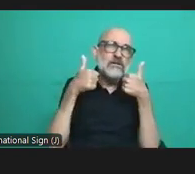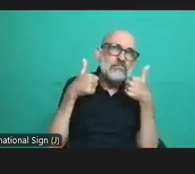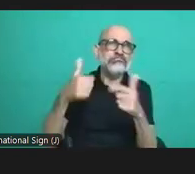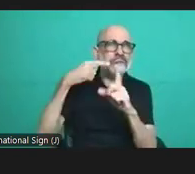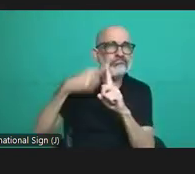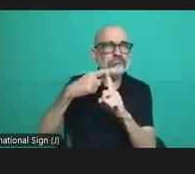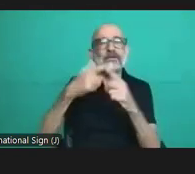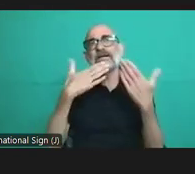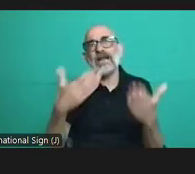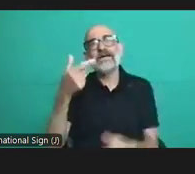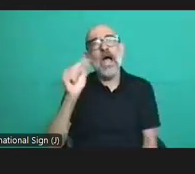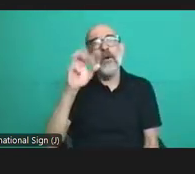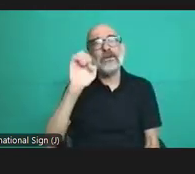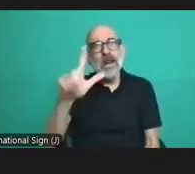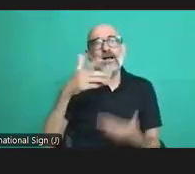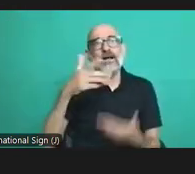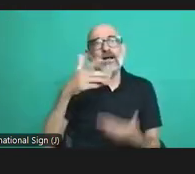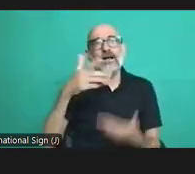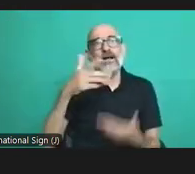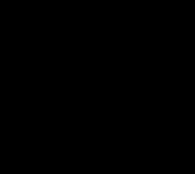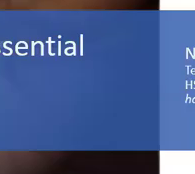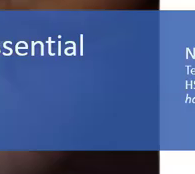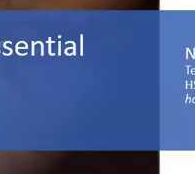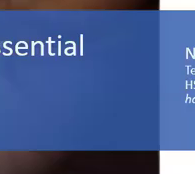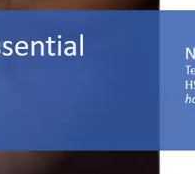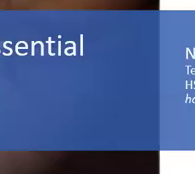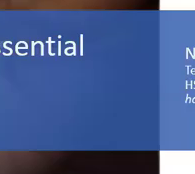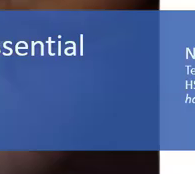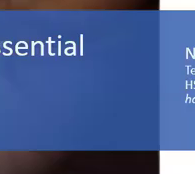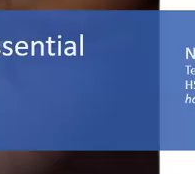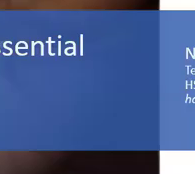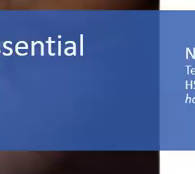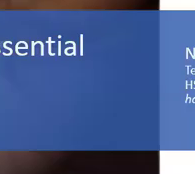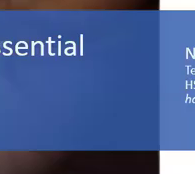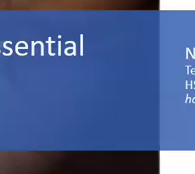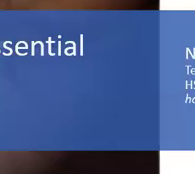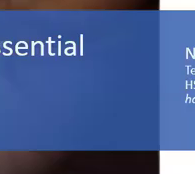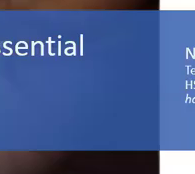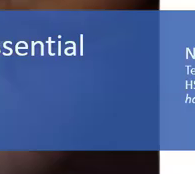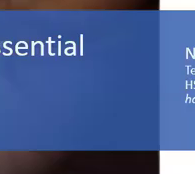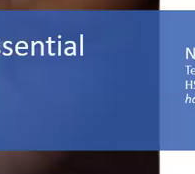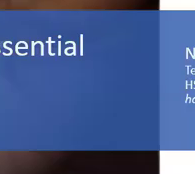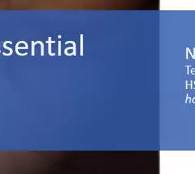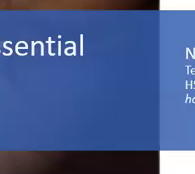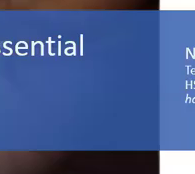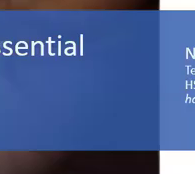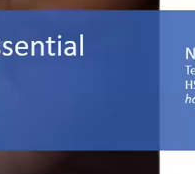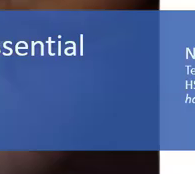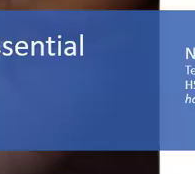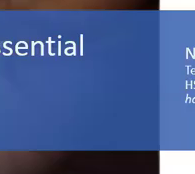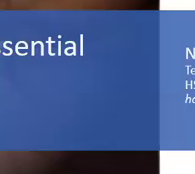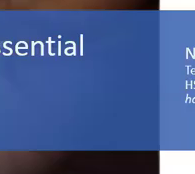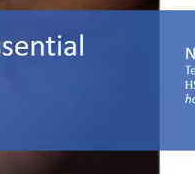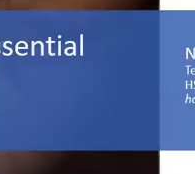who is our Technical Officer in Primary Healthcare, Policy Planning and Evaluation within the Primary Healthcare and Integrated Service